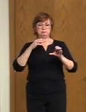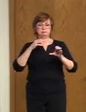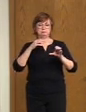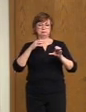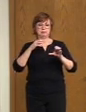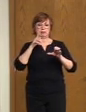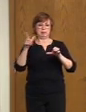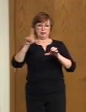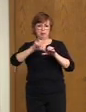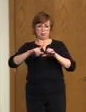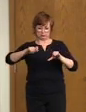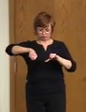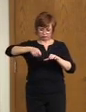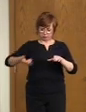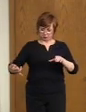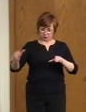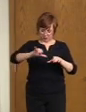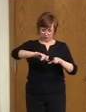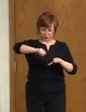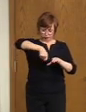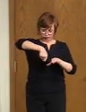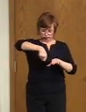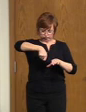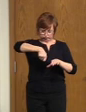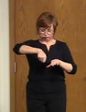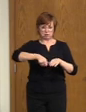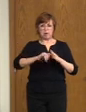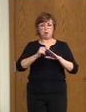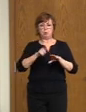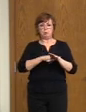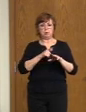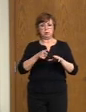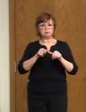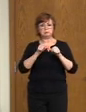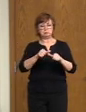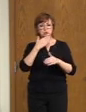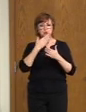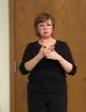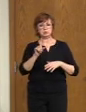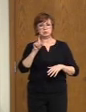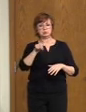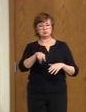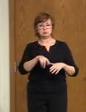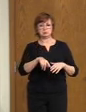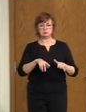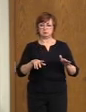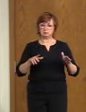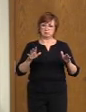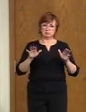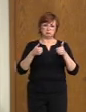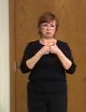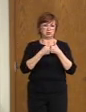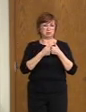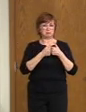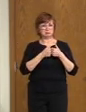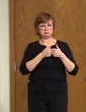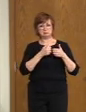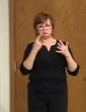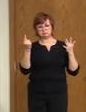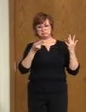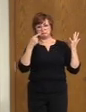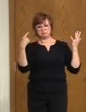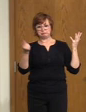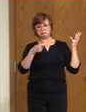real important part of this pilot that hopefully will start next week, is to work out all the